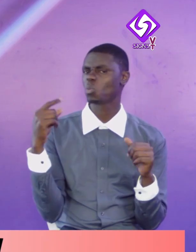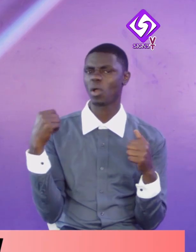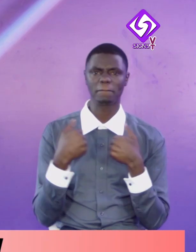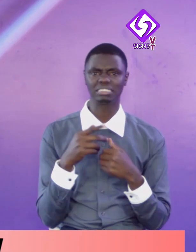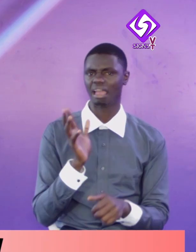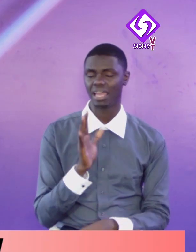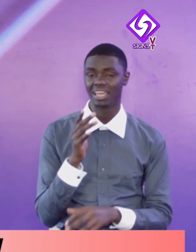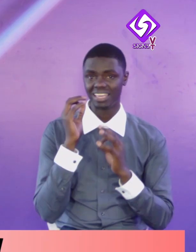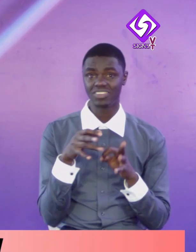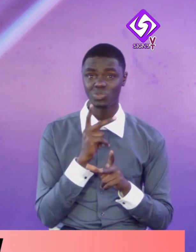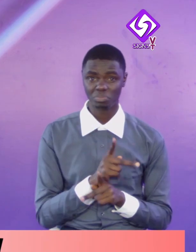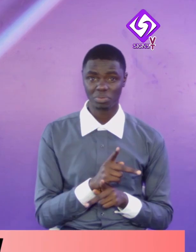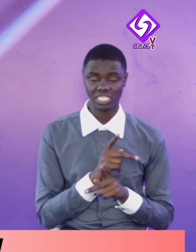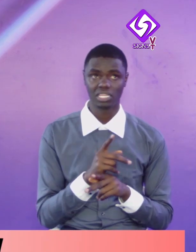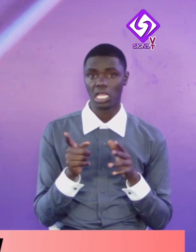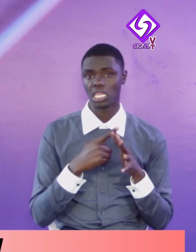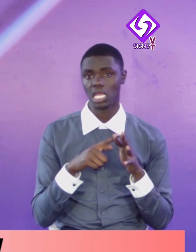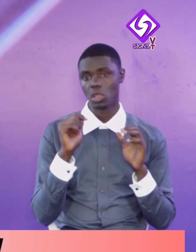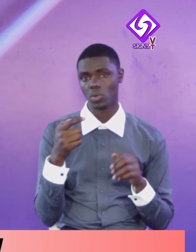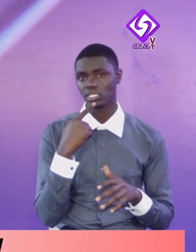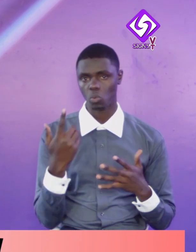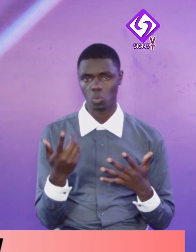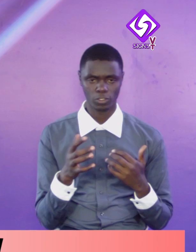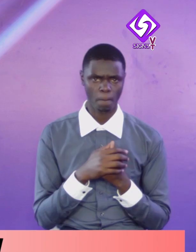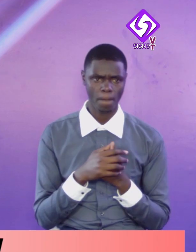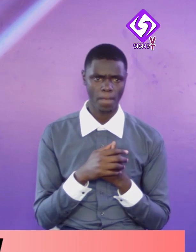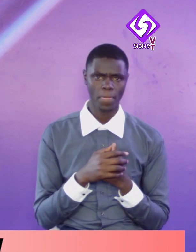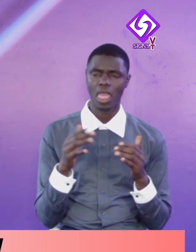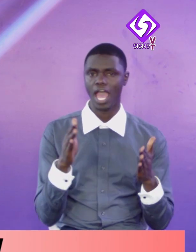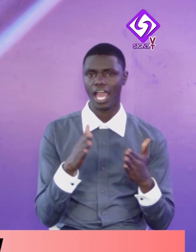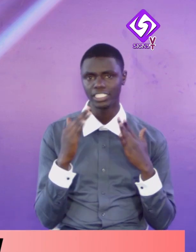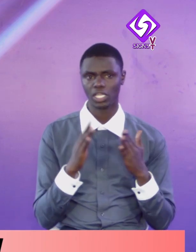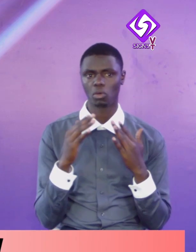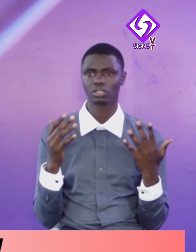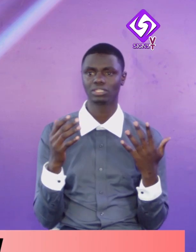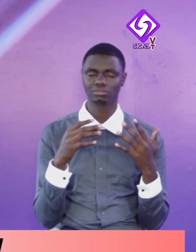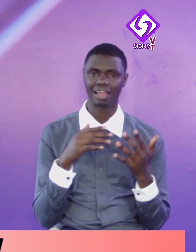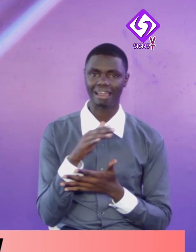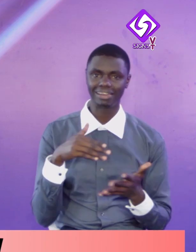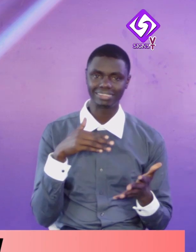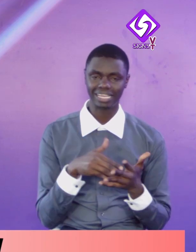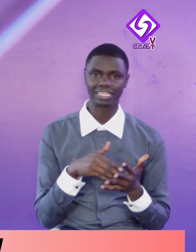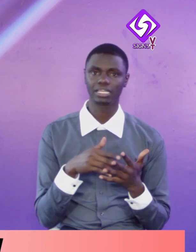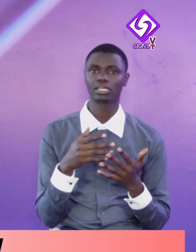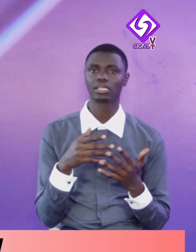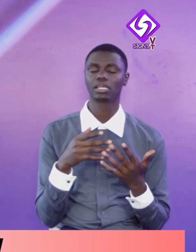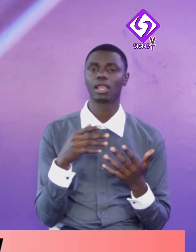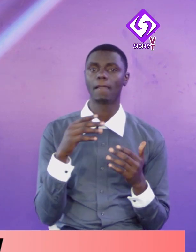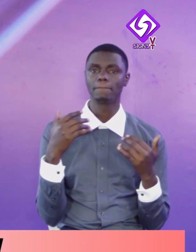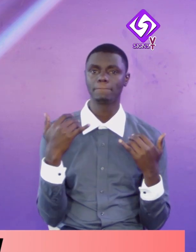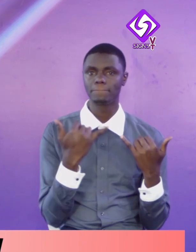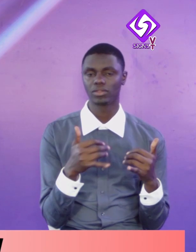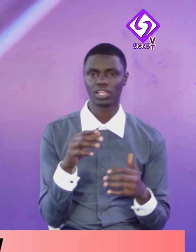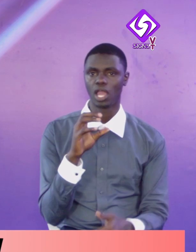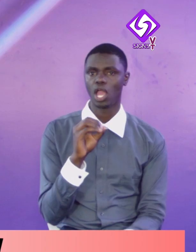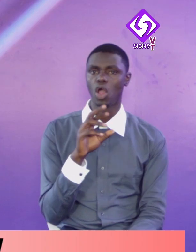If it was pressure, we can say like Arsenal attacking midfielder, that is Martin Odegaard. There was time Martin Odegaard